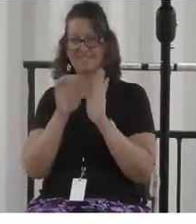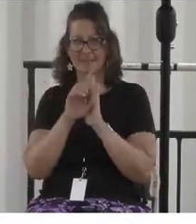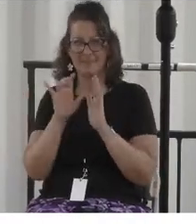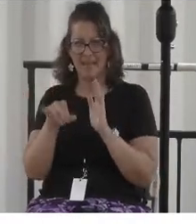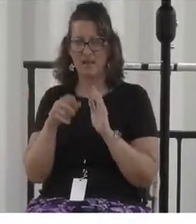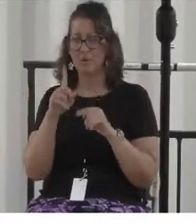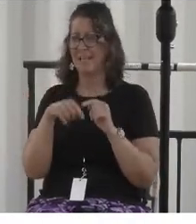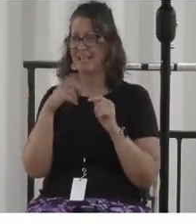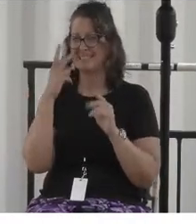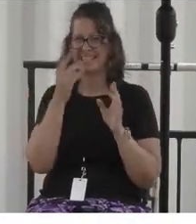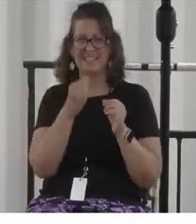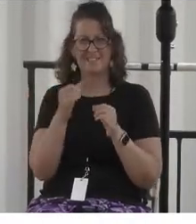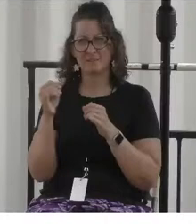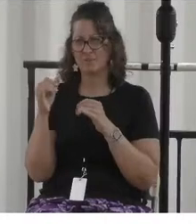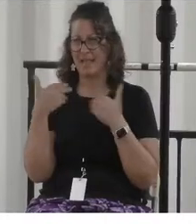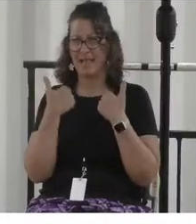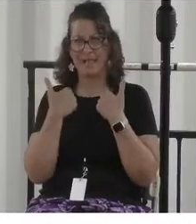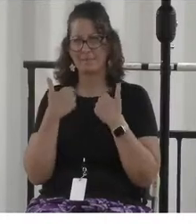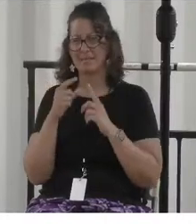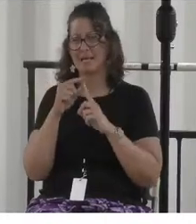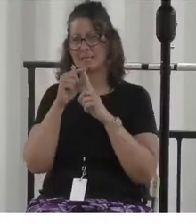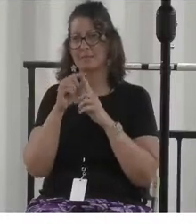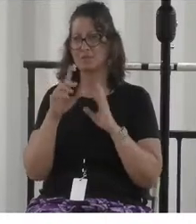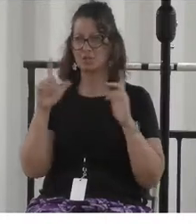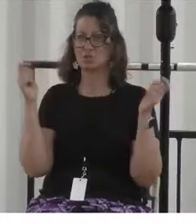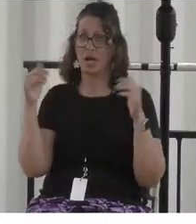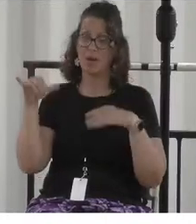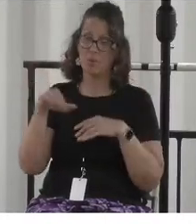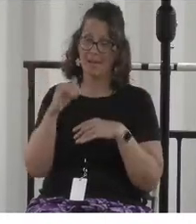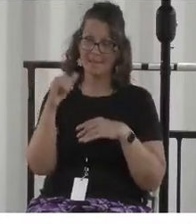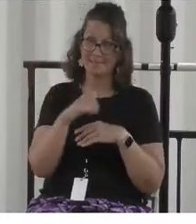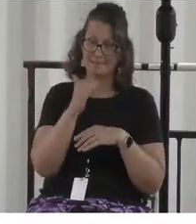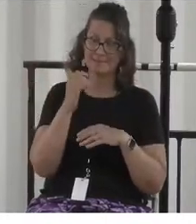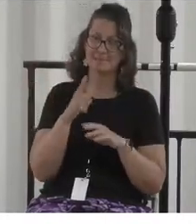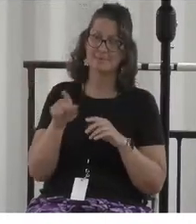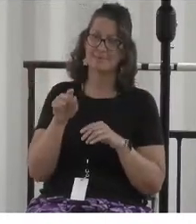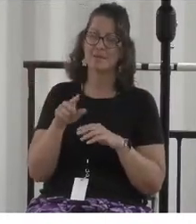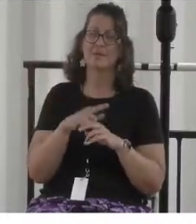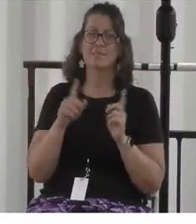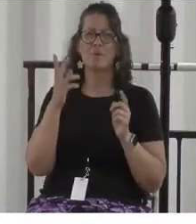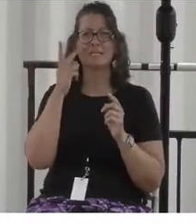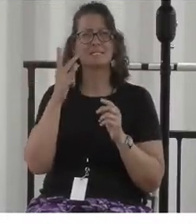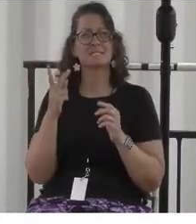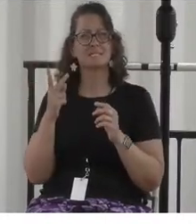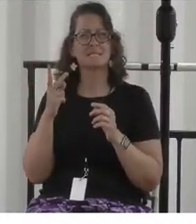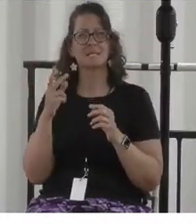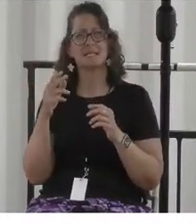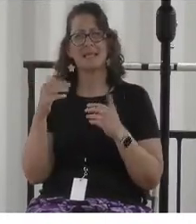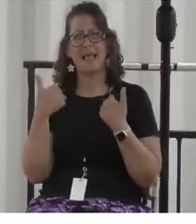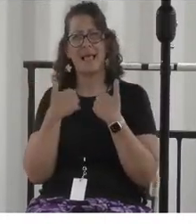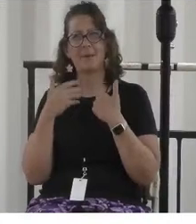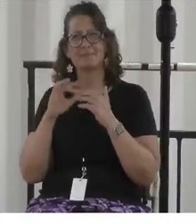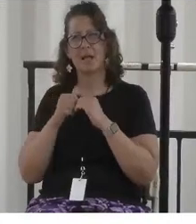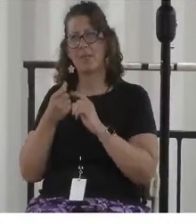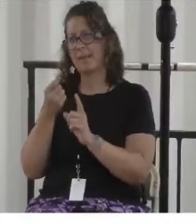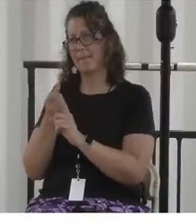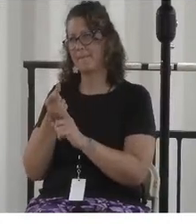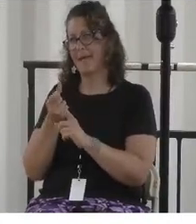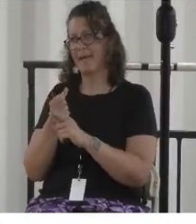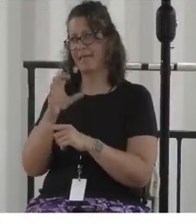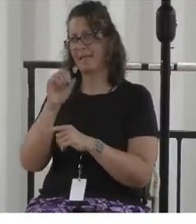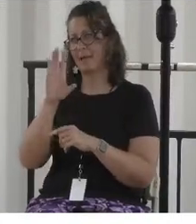see individual animals, with the exception of these giant whales, but we can see the effects that these animals have on the ecosystems.